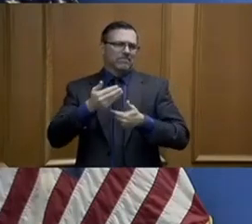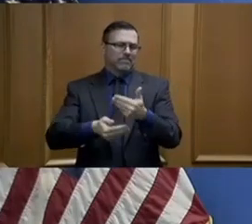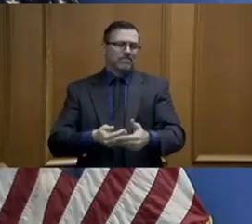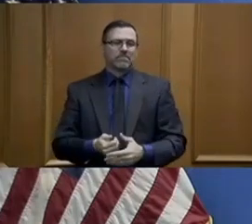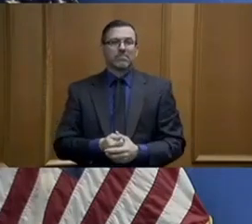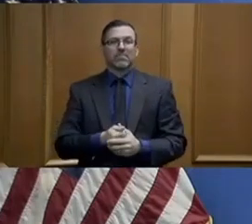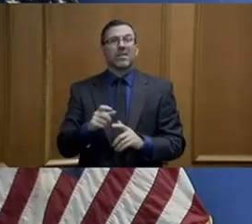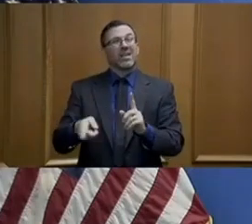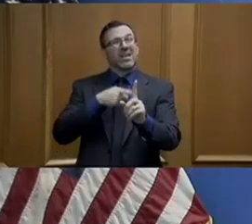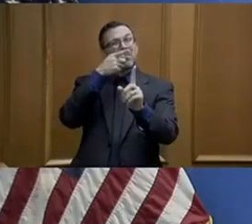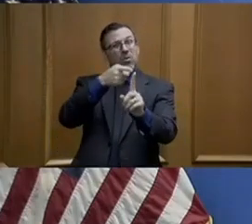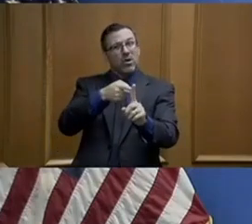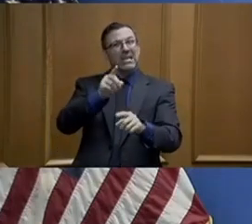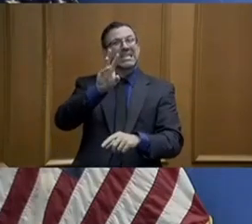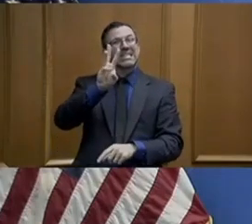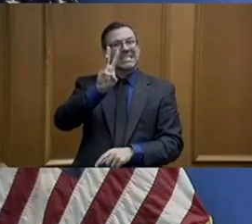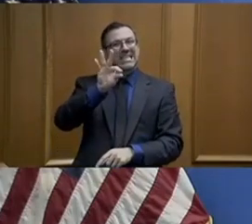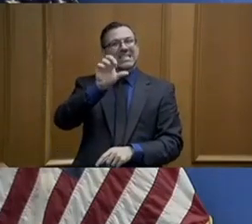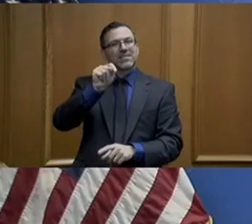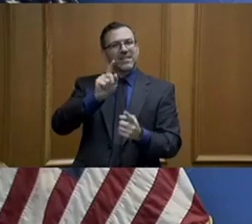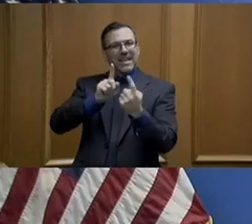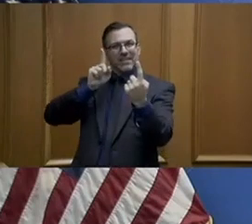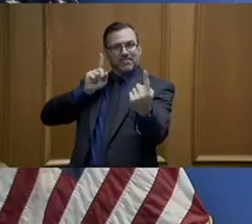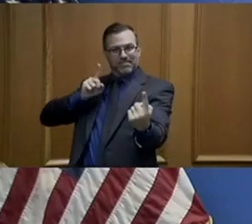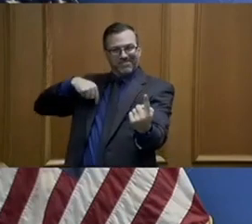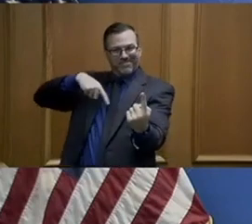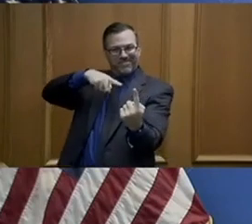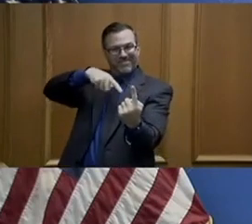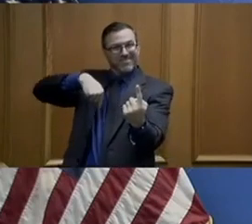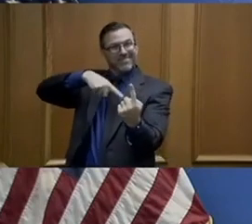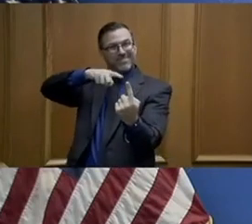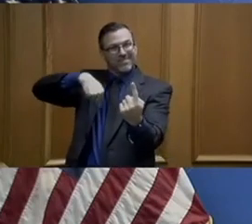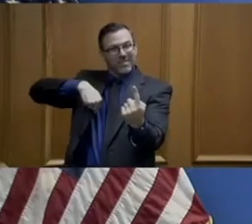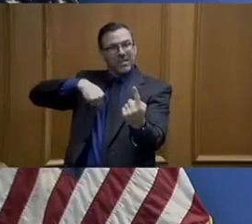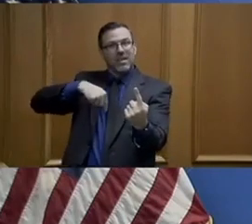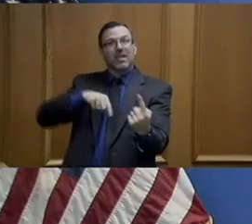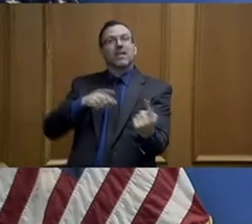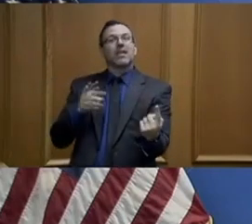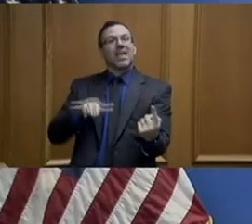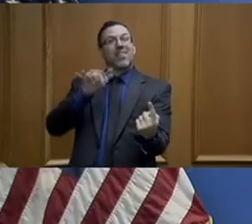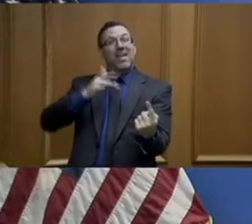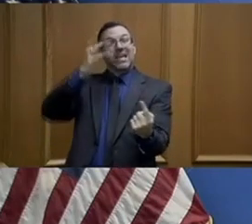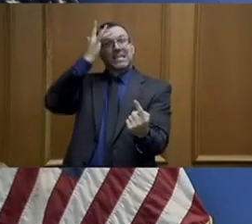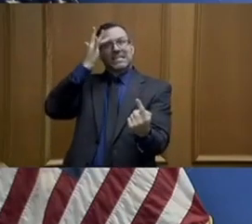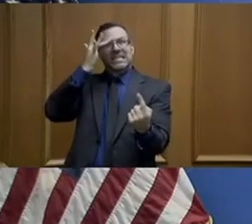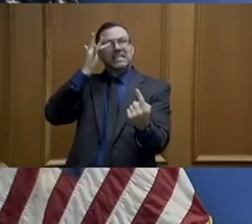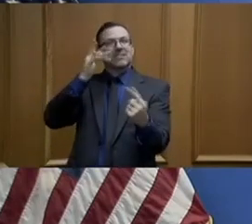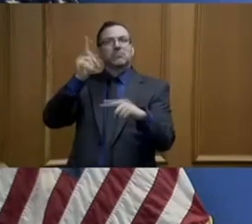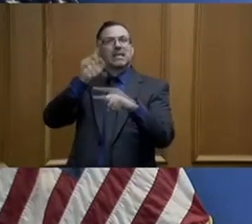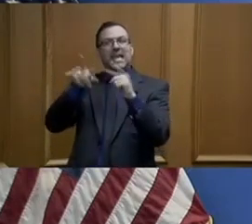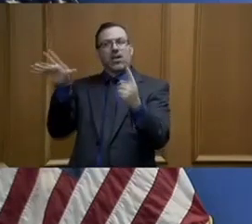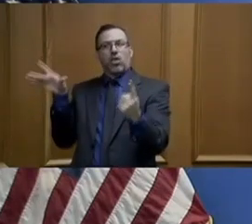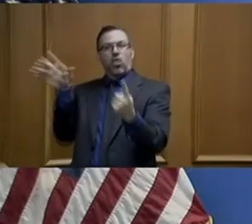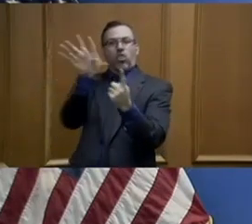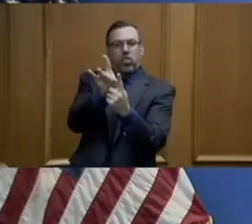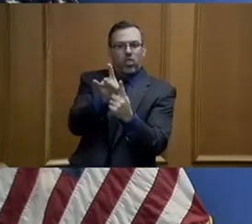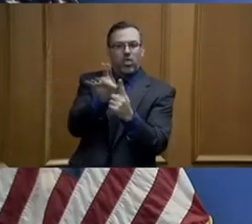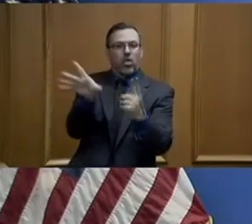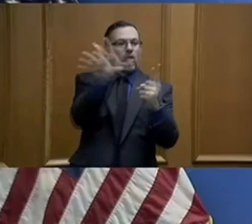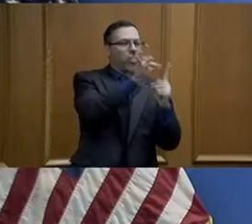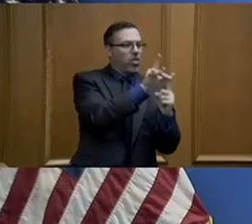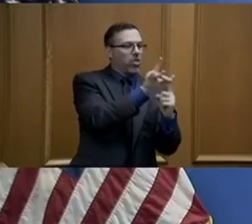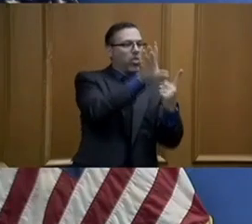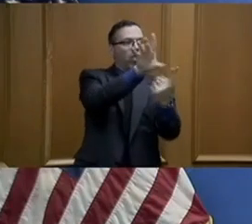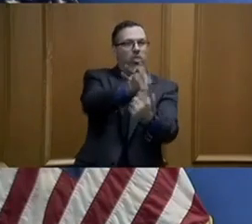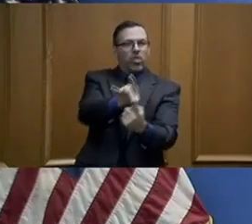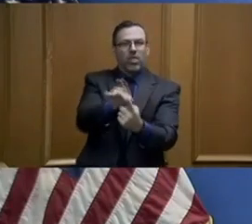that staying at least 6 feet away from other people makes it very hard for this disease to be transmitted. We have to